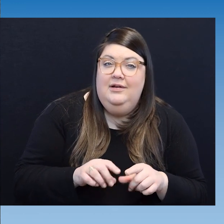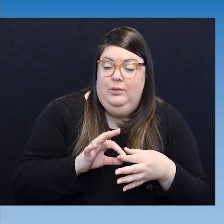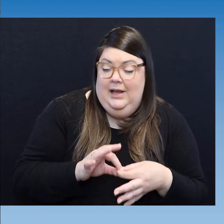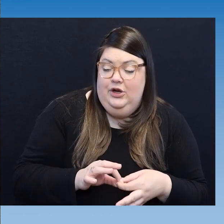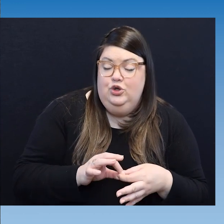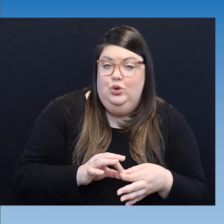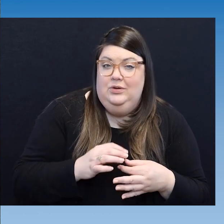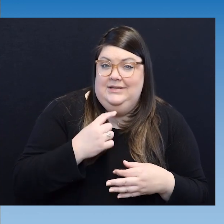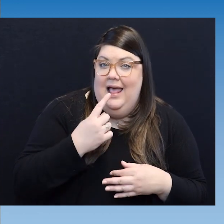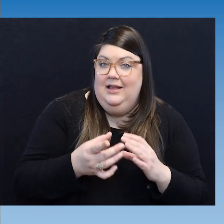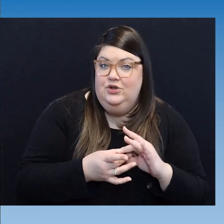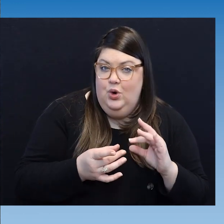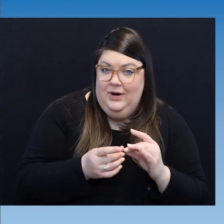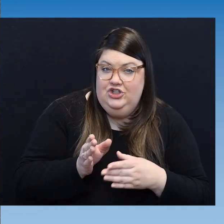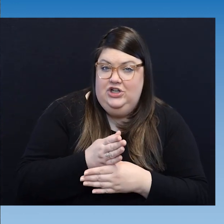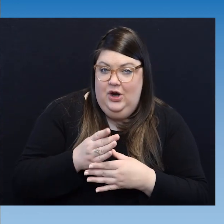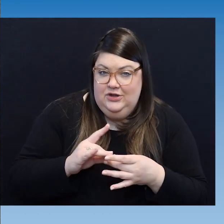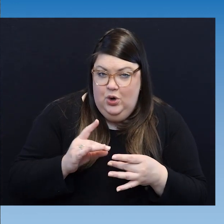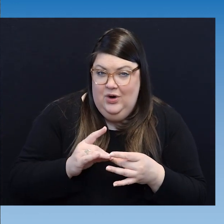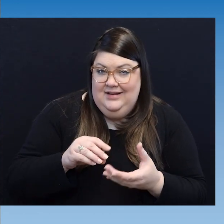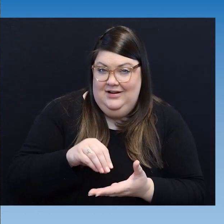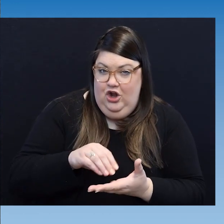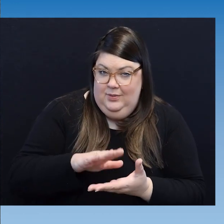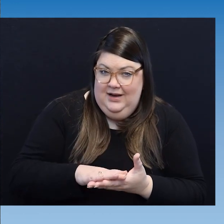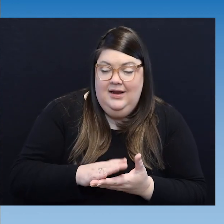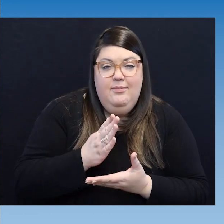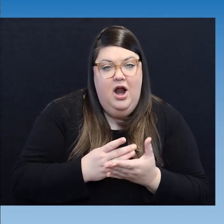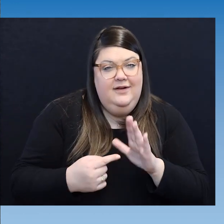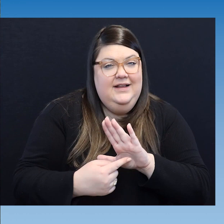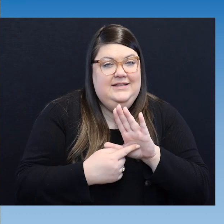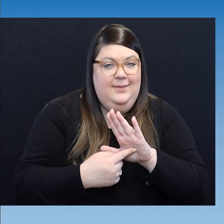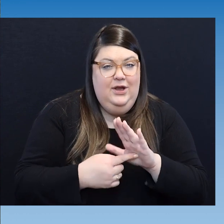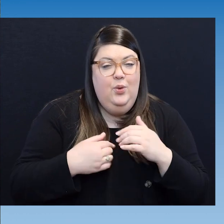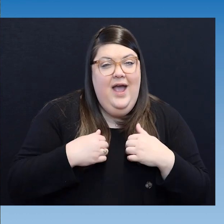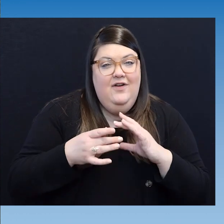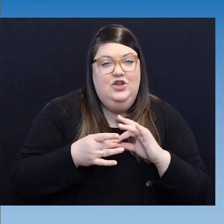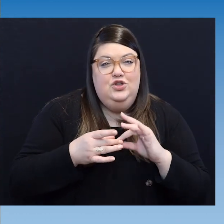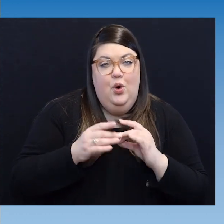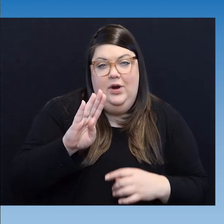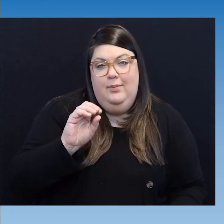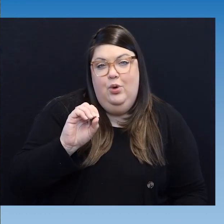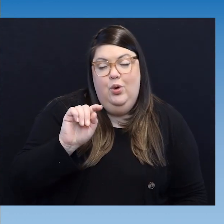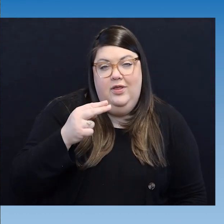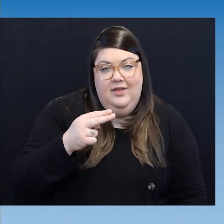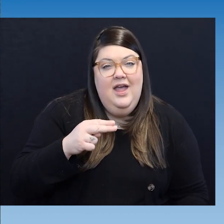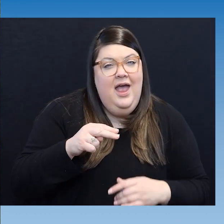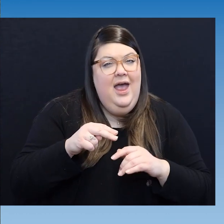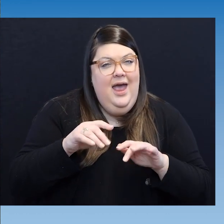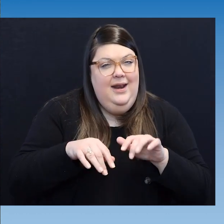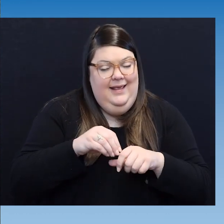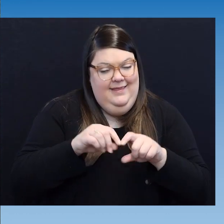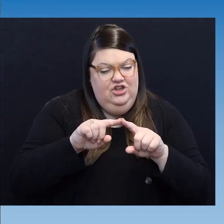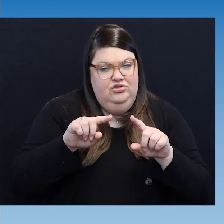telling stories and sharing stories and documenting them, as part of the exhibit, we have a story booth. And I put in the chat the